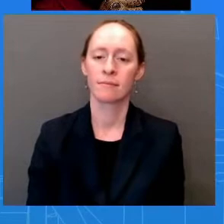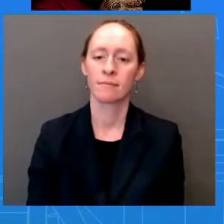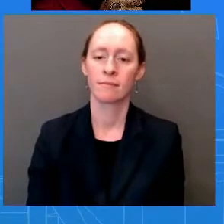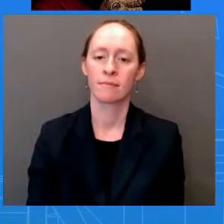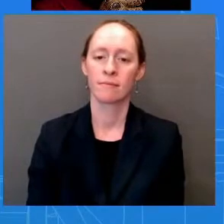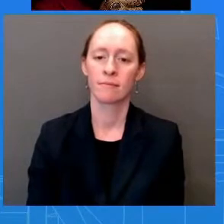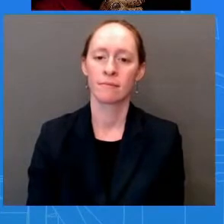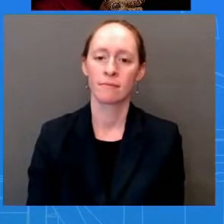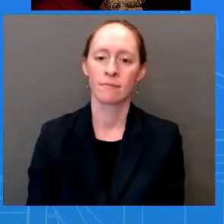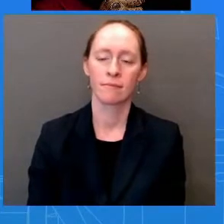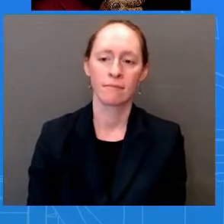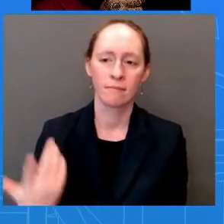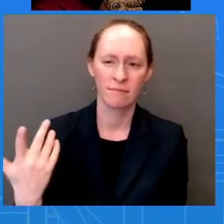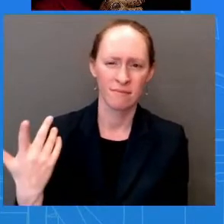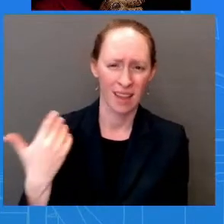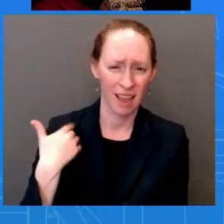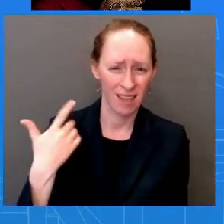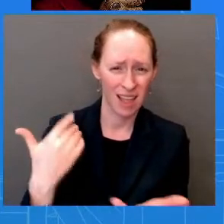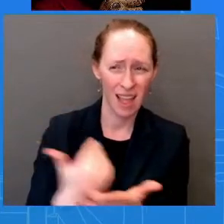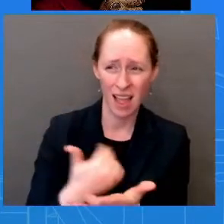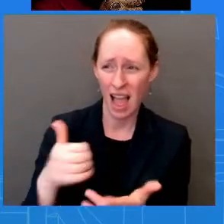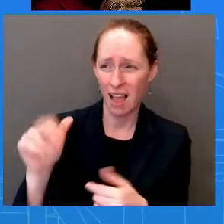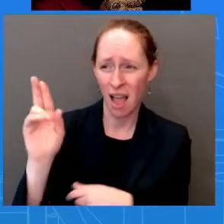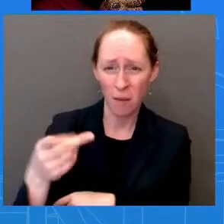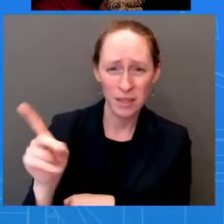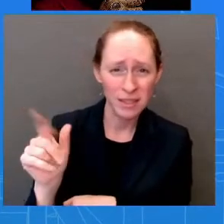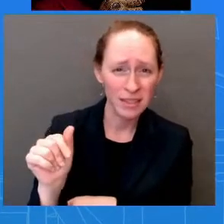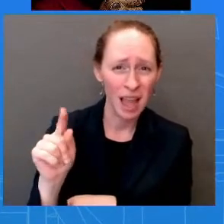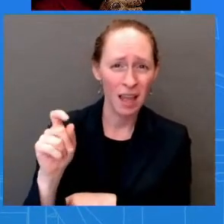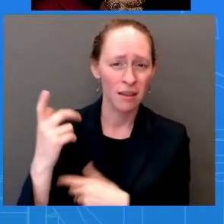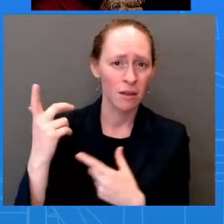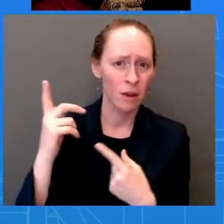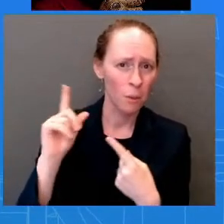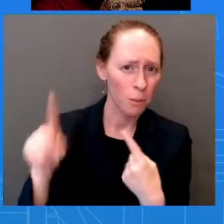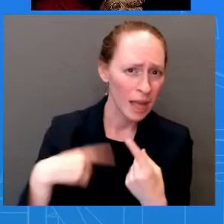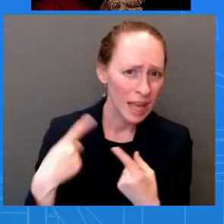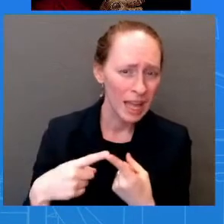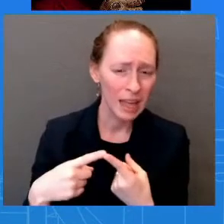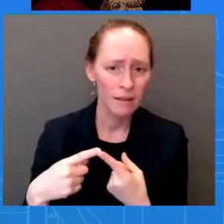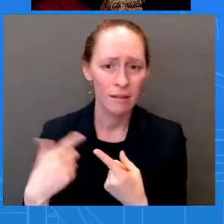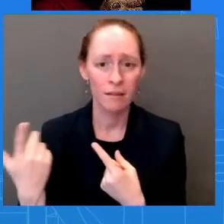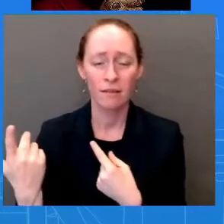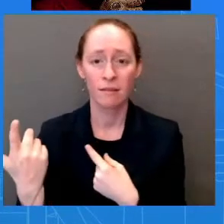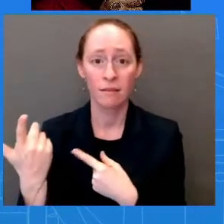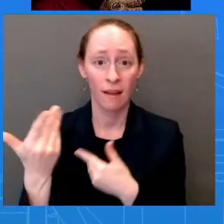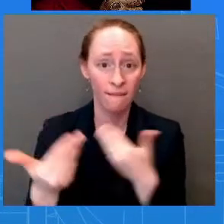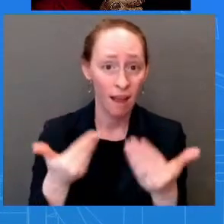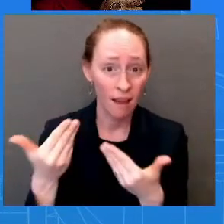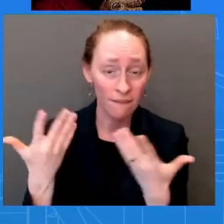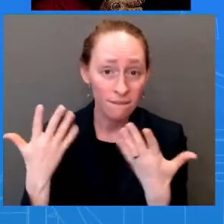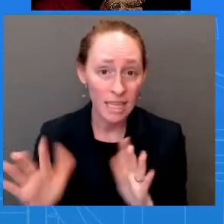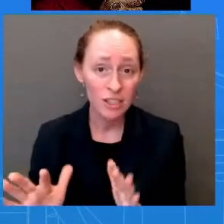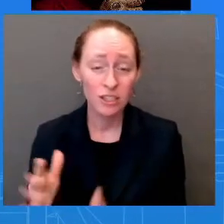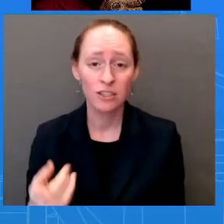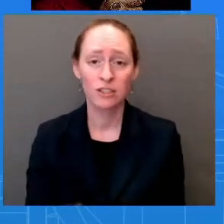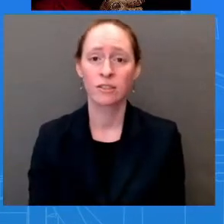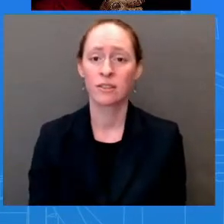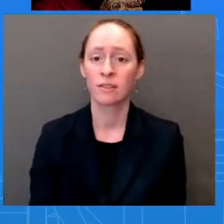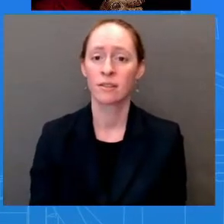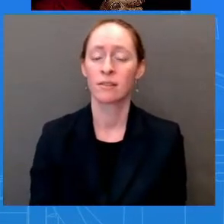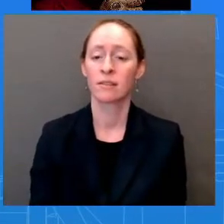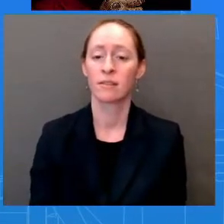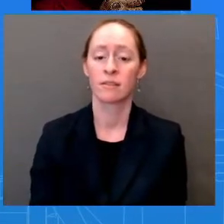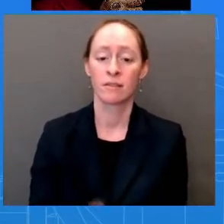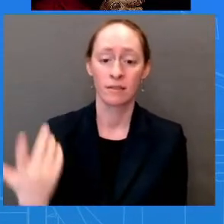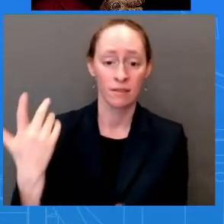it's going to take place? Have invitations been sent out? Has the President started to have those preliminary conversations with leaders? Don't have anything to preview at this